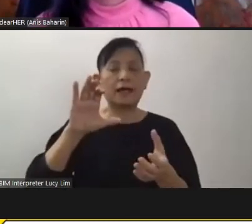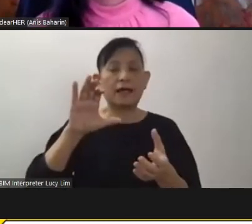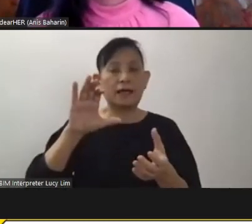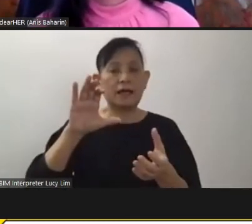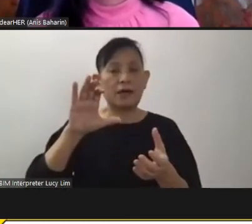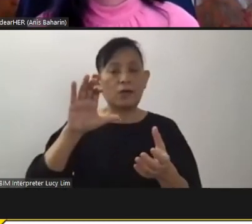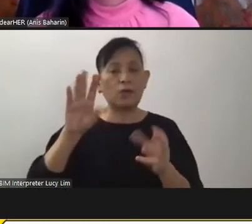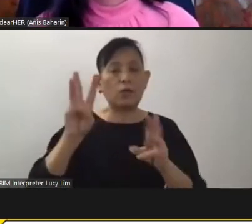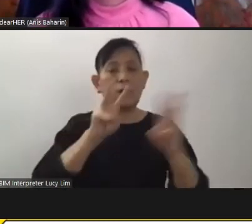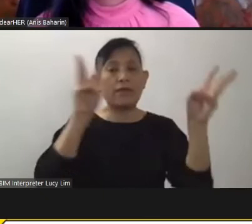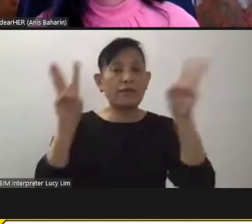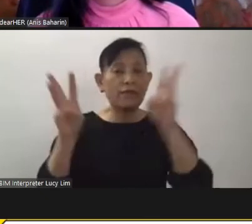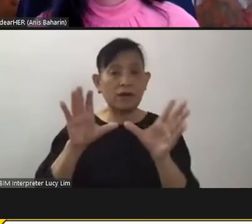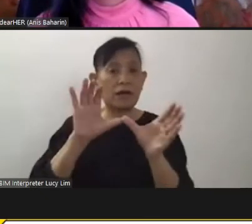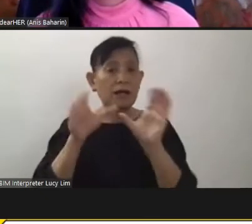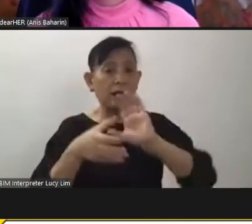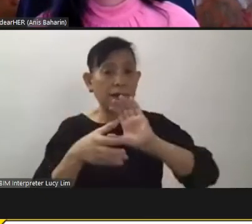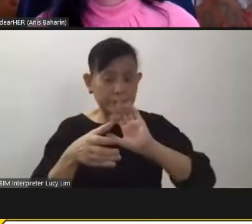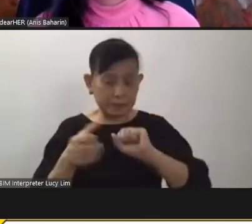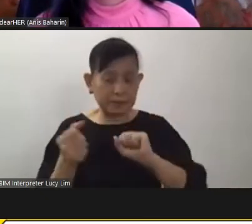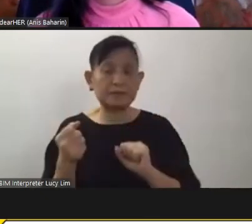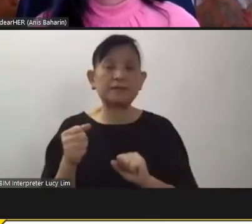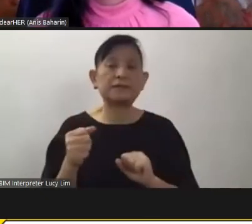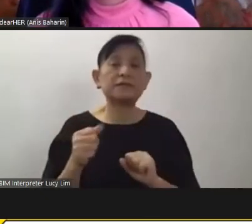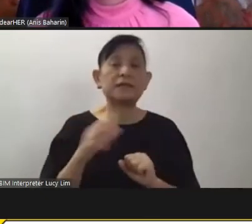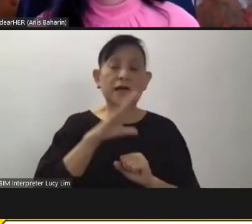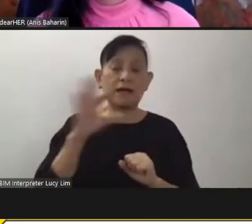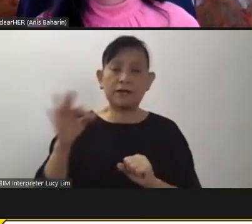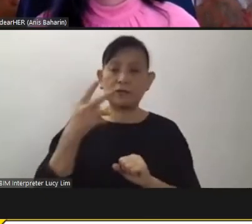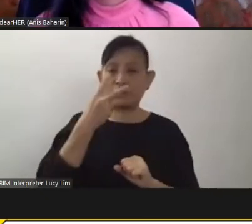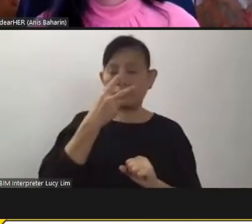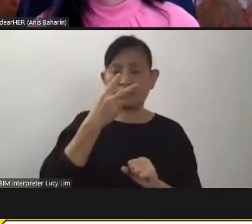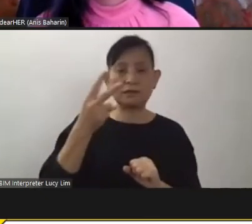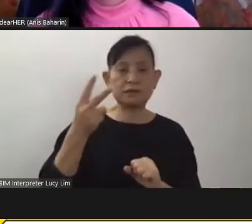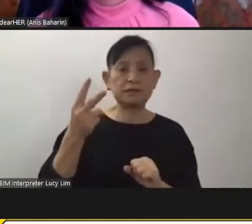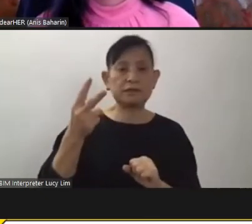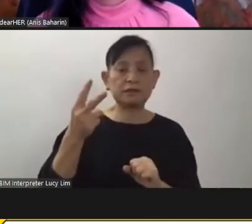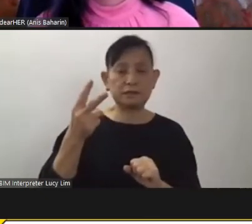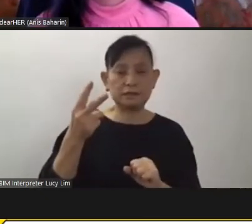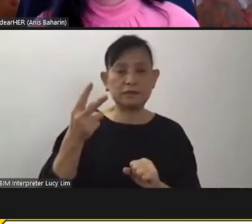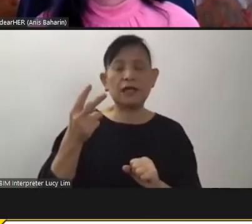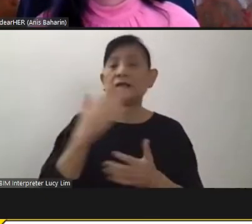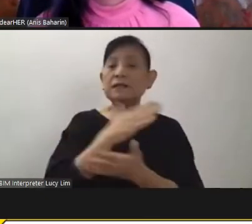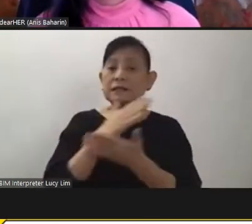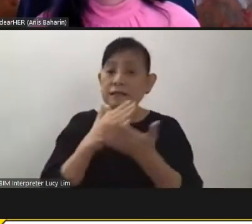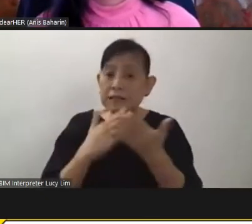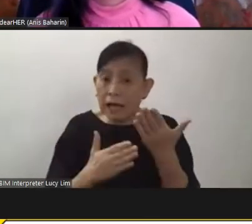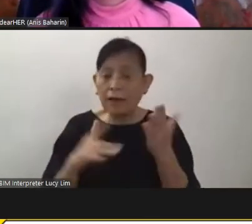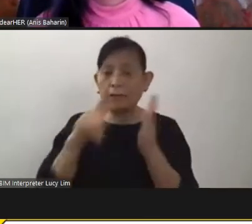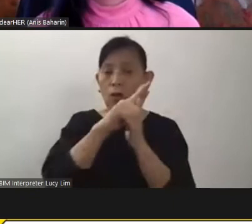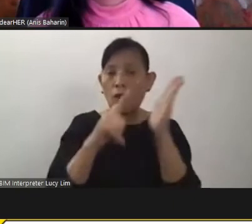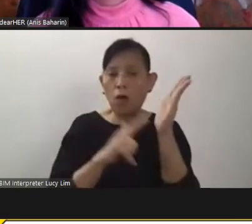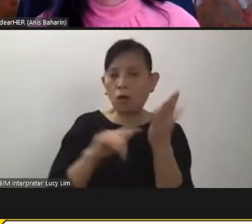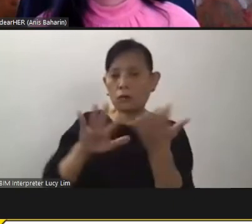what I've seen similar themes is that laws are often ambiguous, and it is